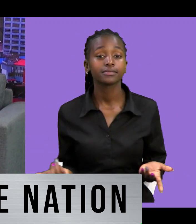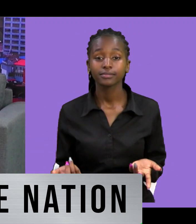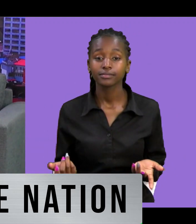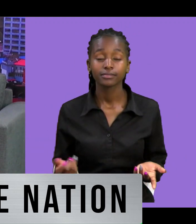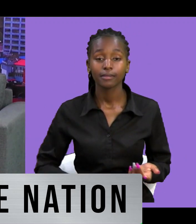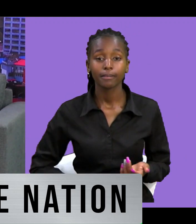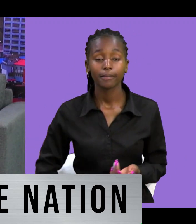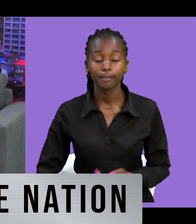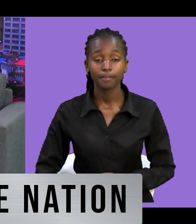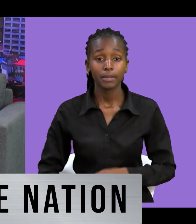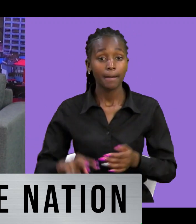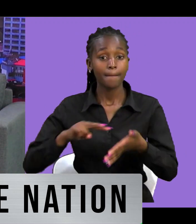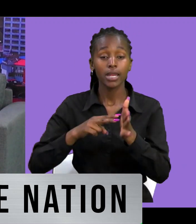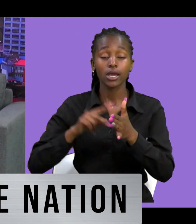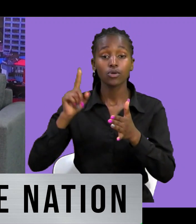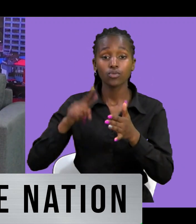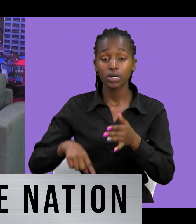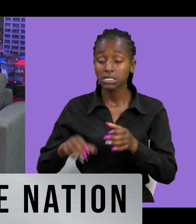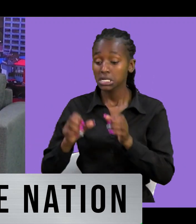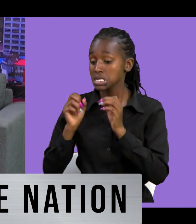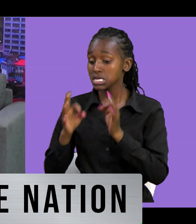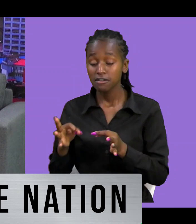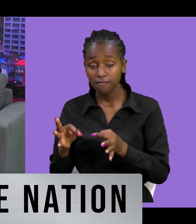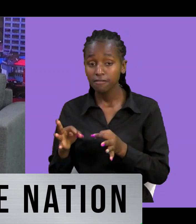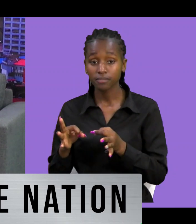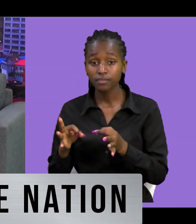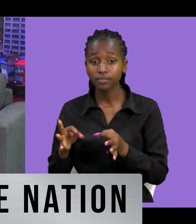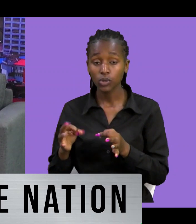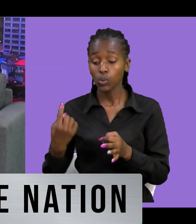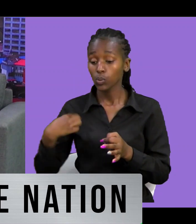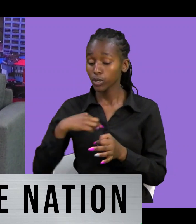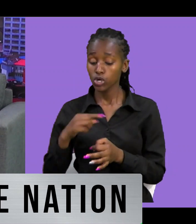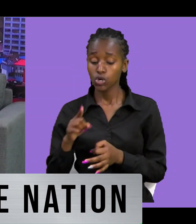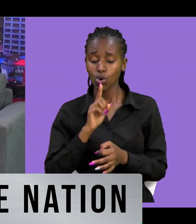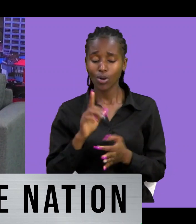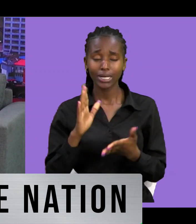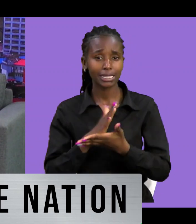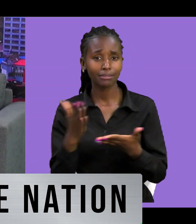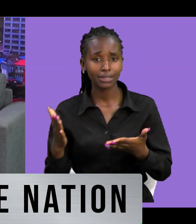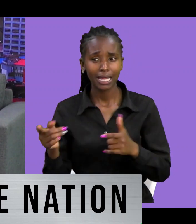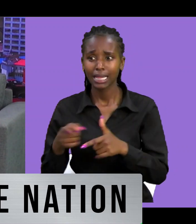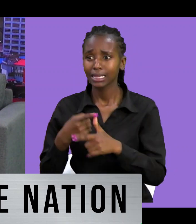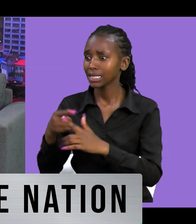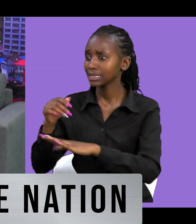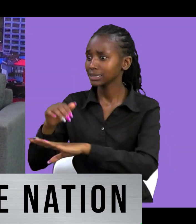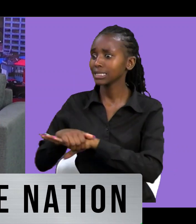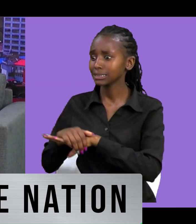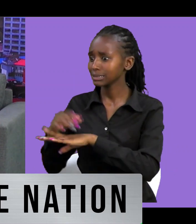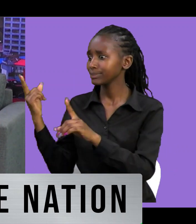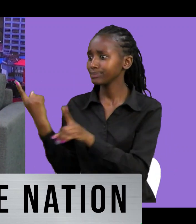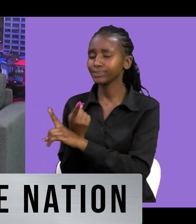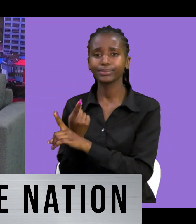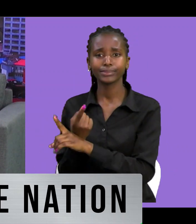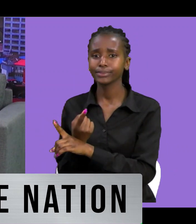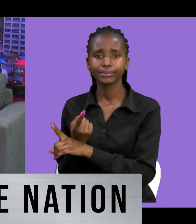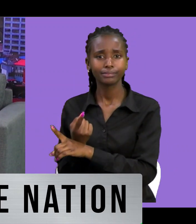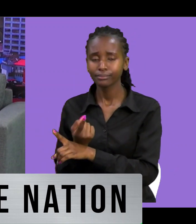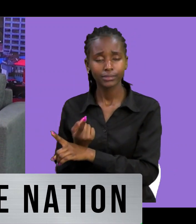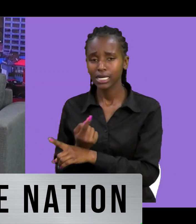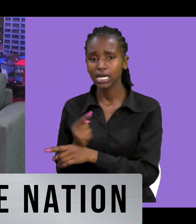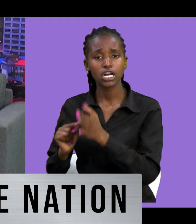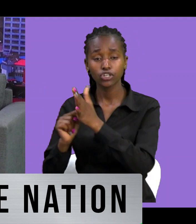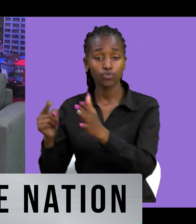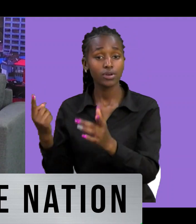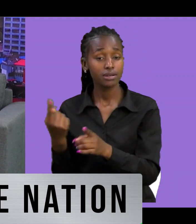Yes. So you come and defend that whatever it is that we ordered is not what we are getting on the table. And as I